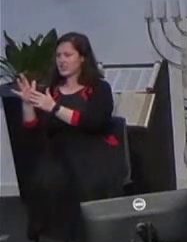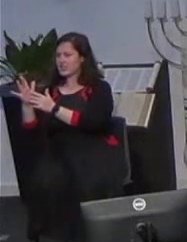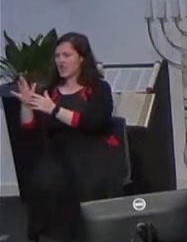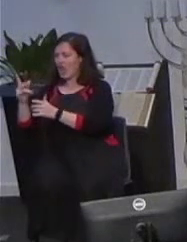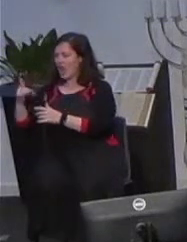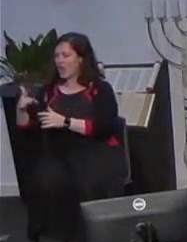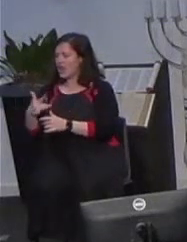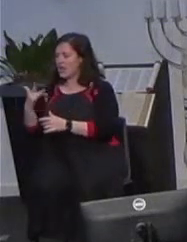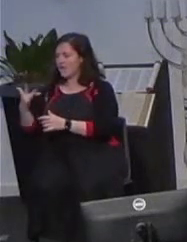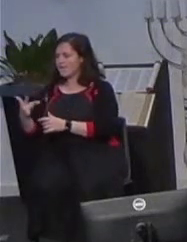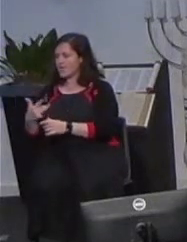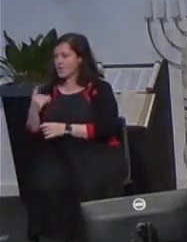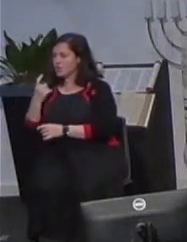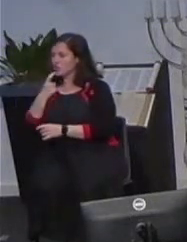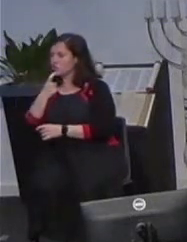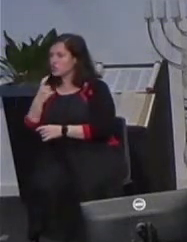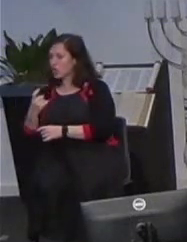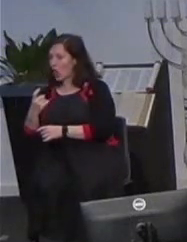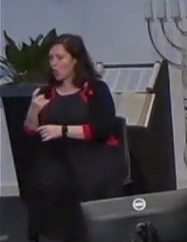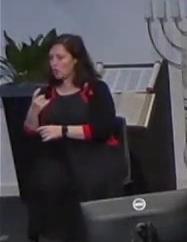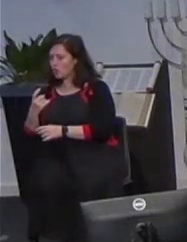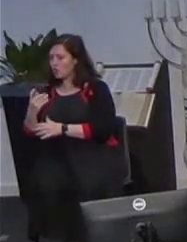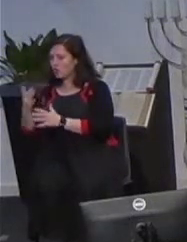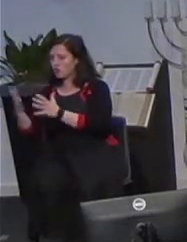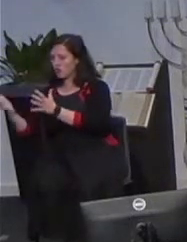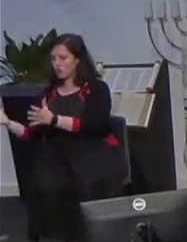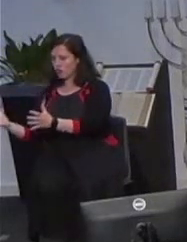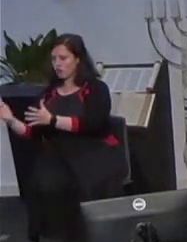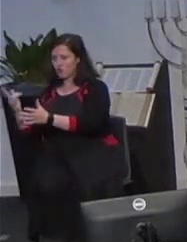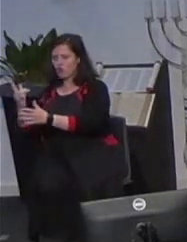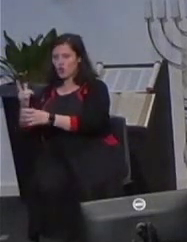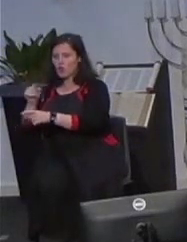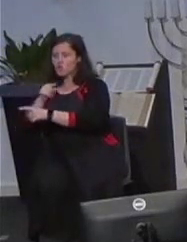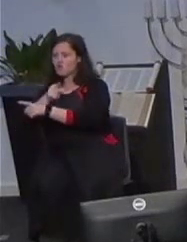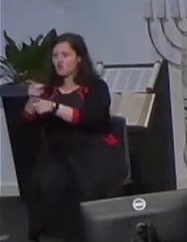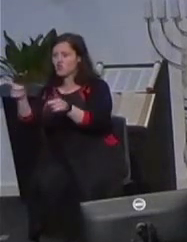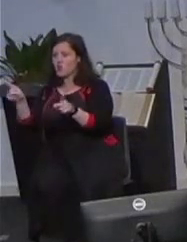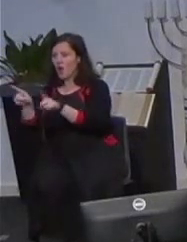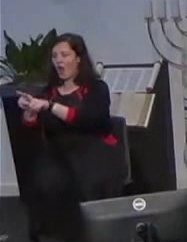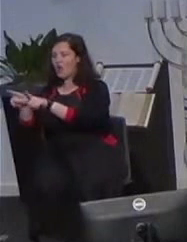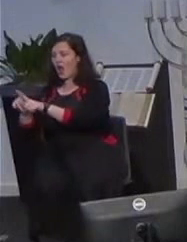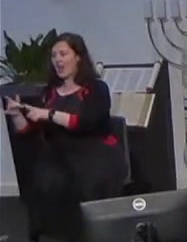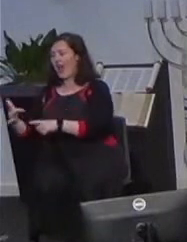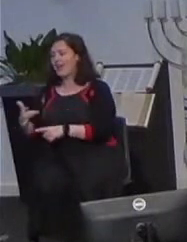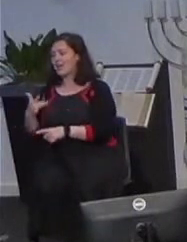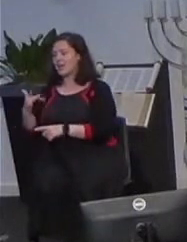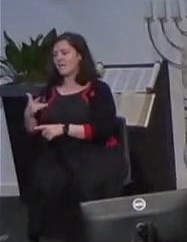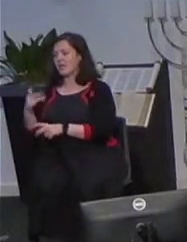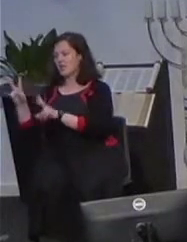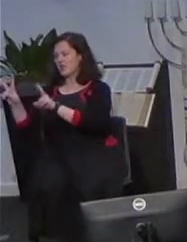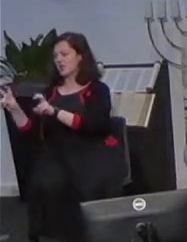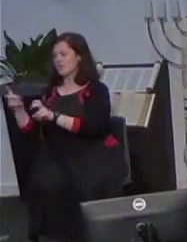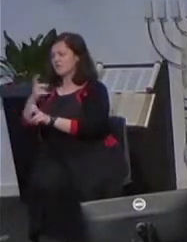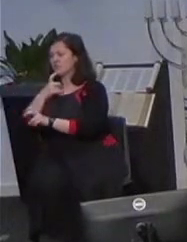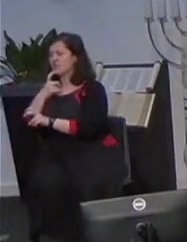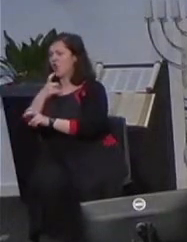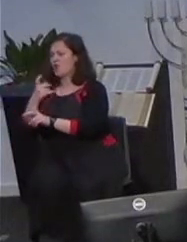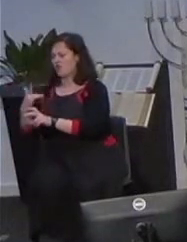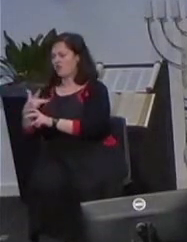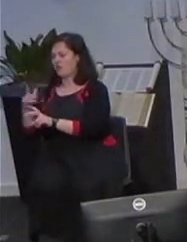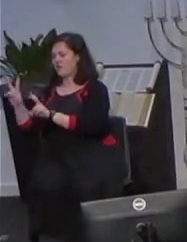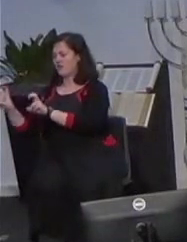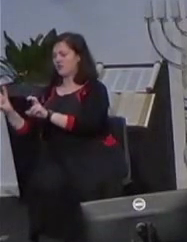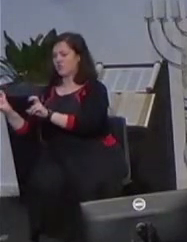very highly. Like living stones yourselves, you are being built into a spiritual house to be a holy